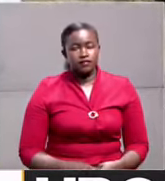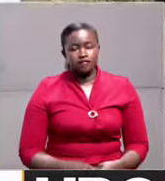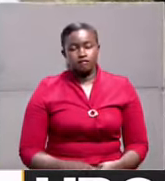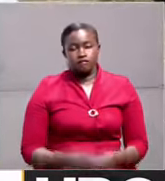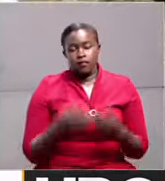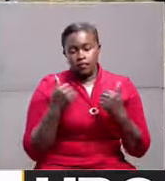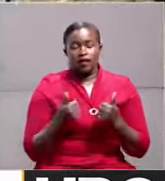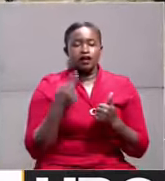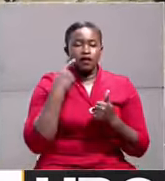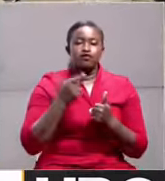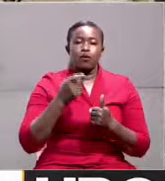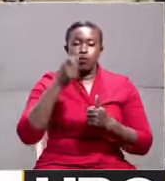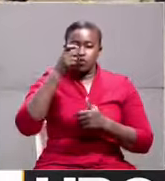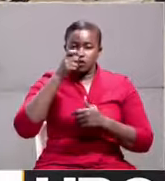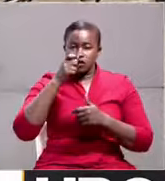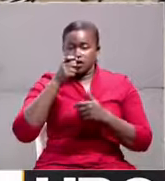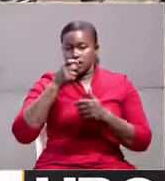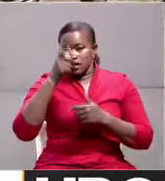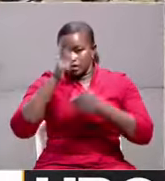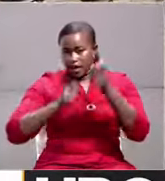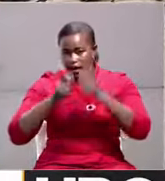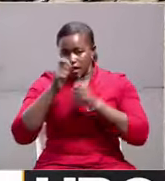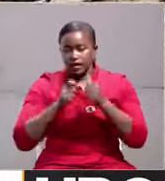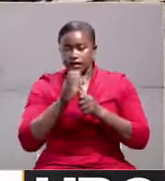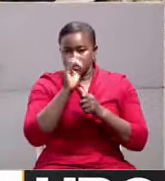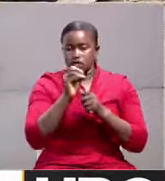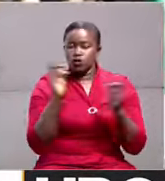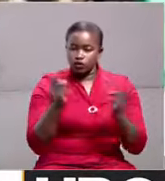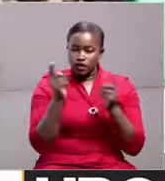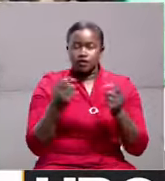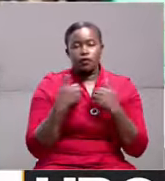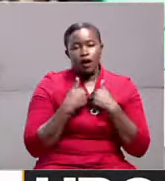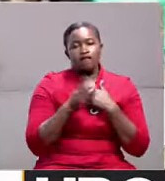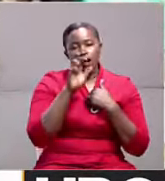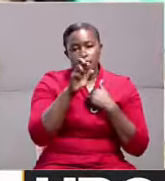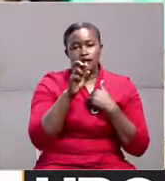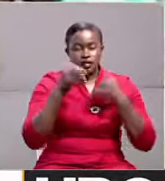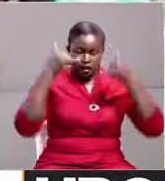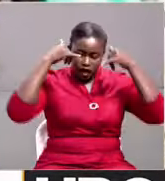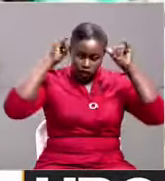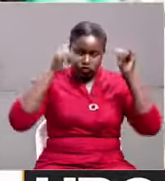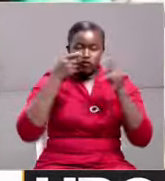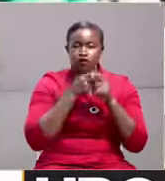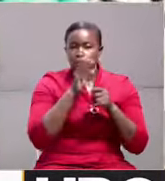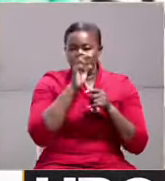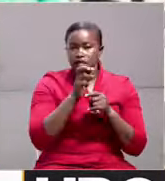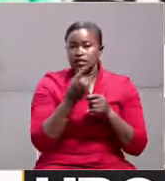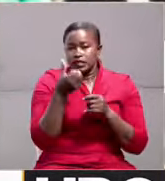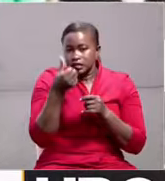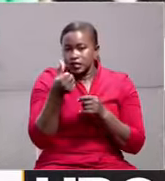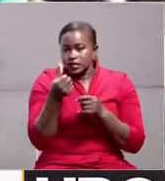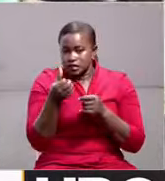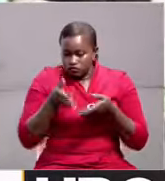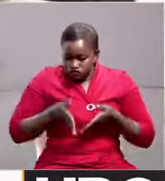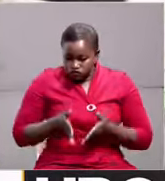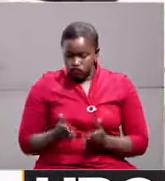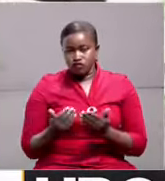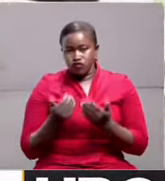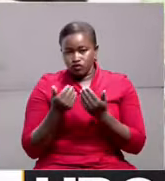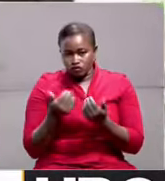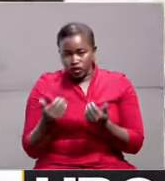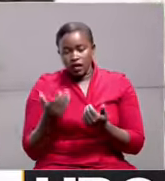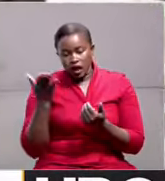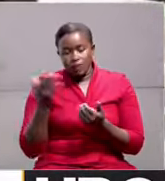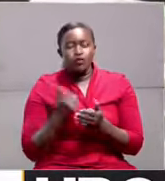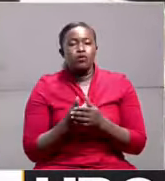For the dairy zero grazing section, we have got 8 cows. Out of these, 6 are mothers now. The 6 mothers